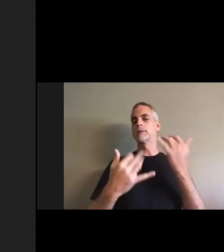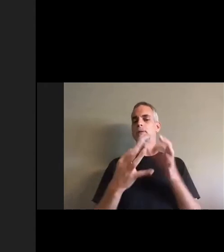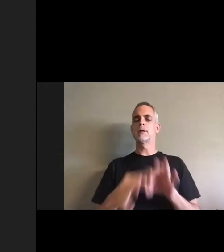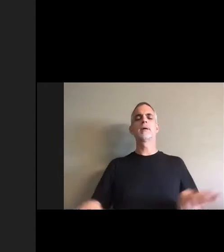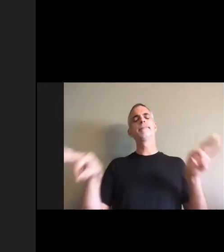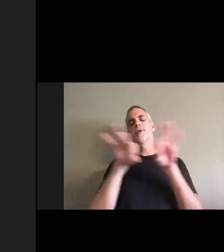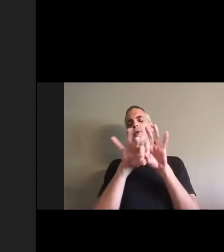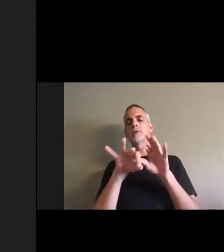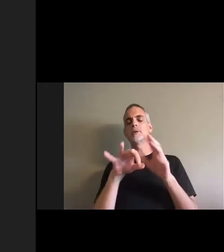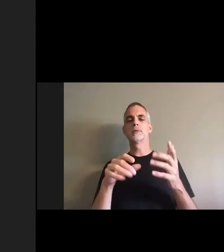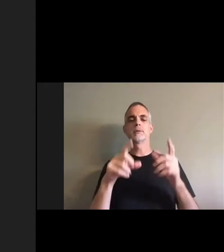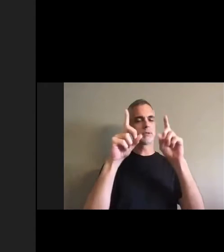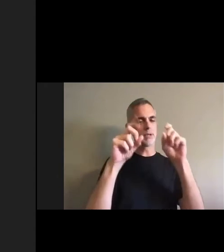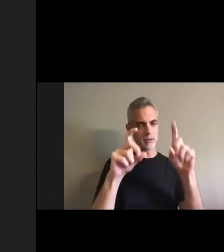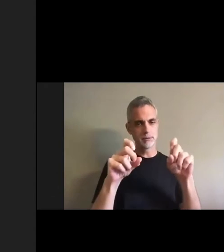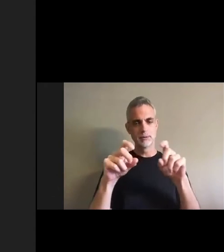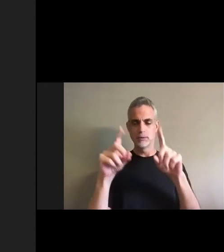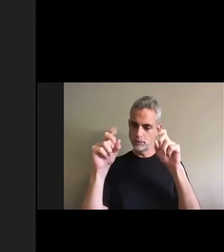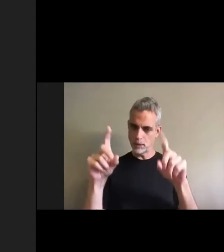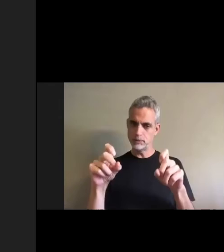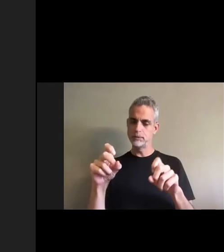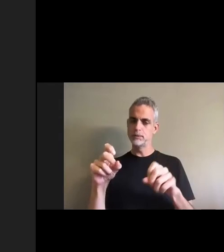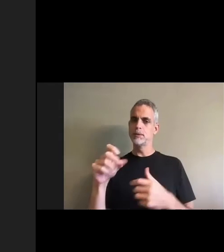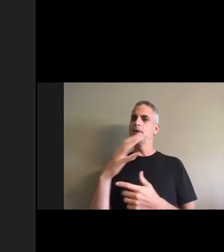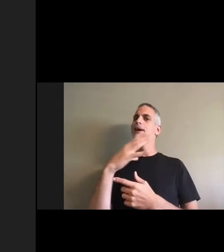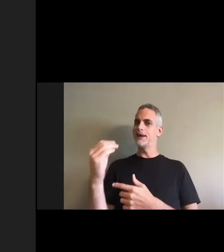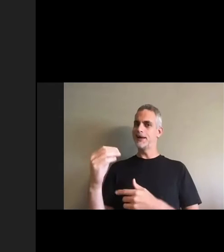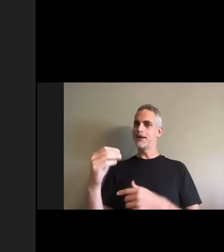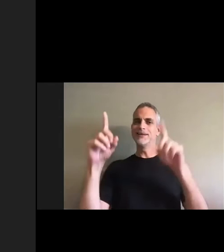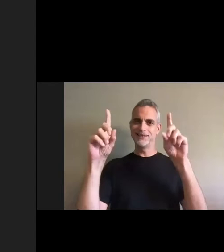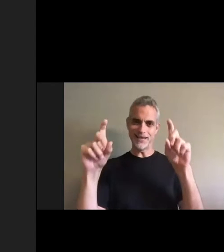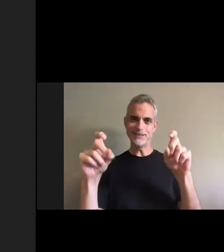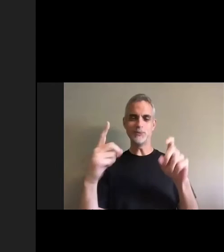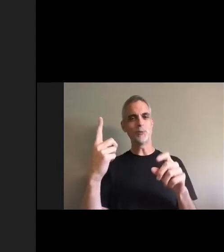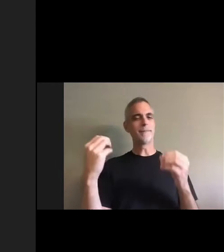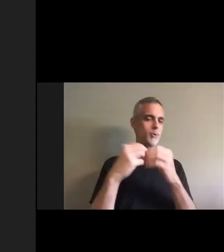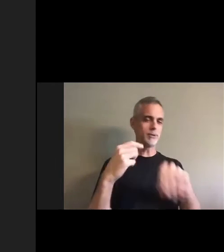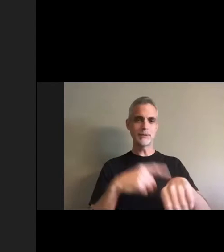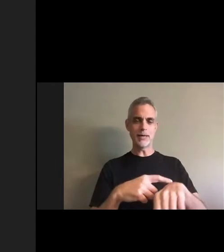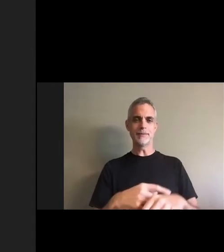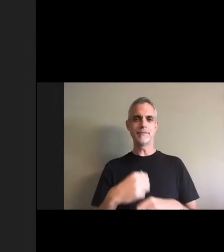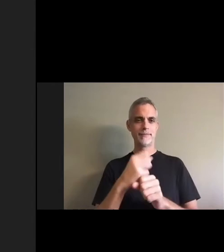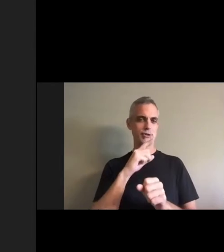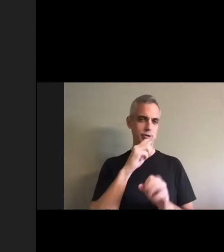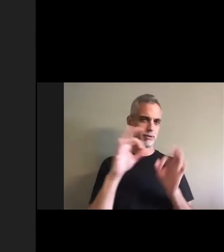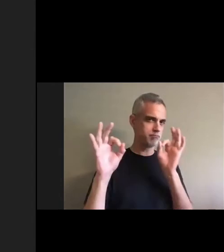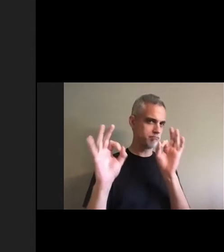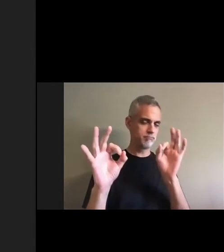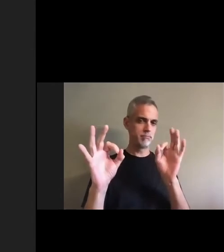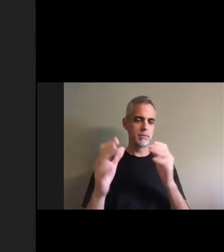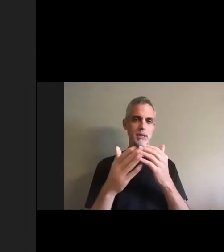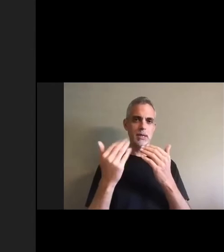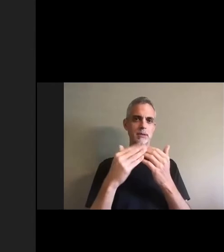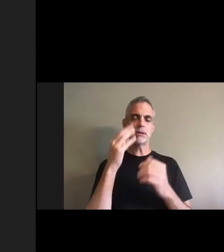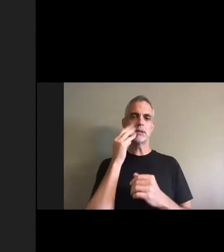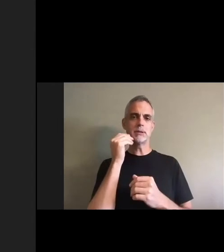accurate. Lastly, that's so important, is test, and then test it all again one more